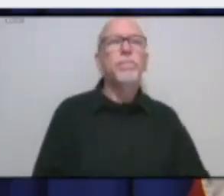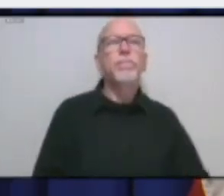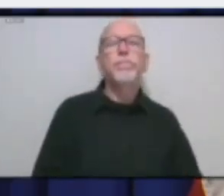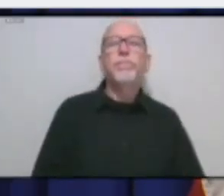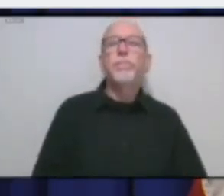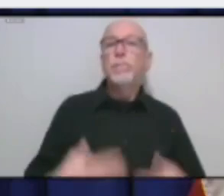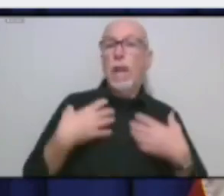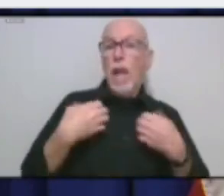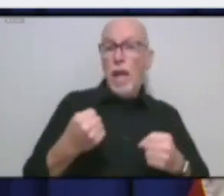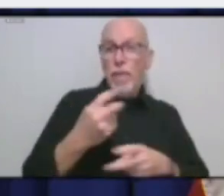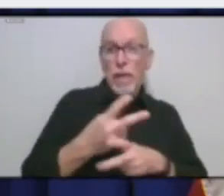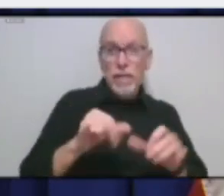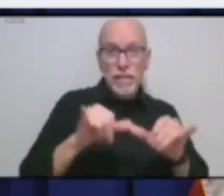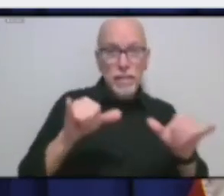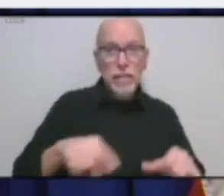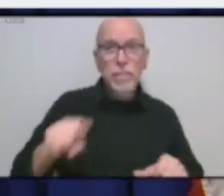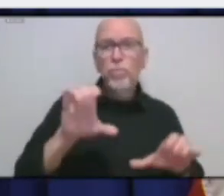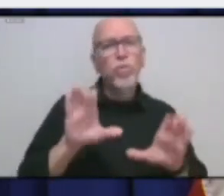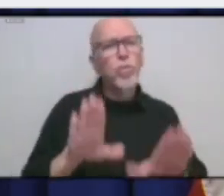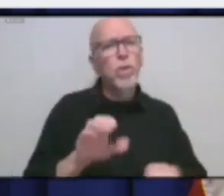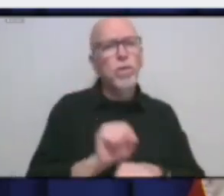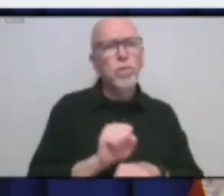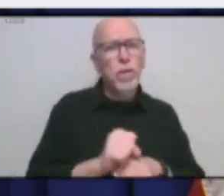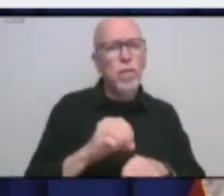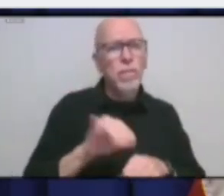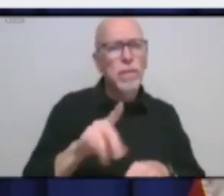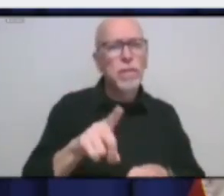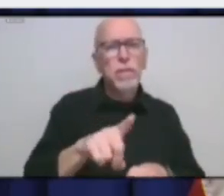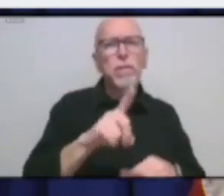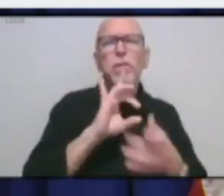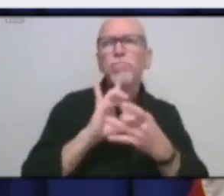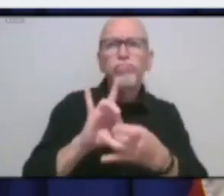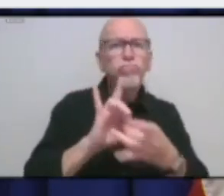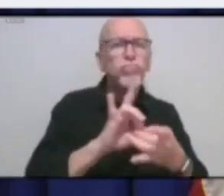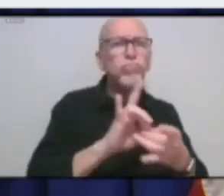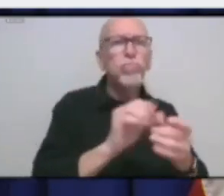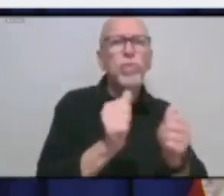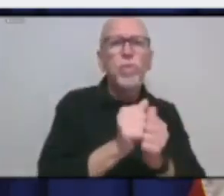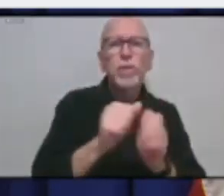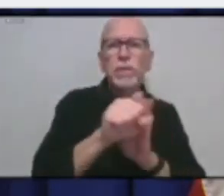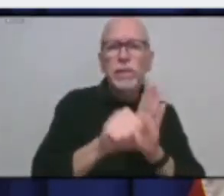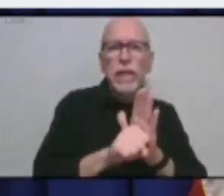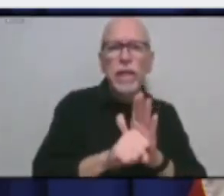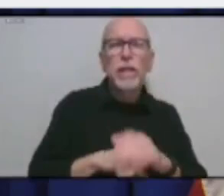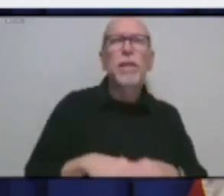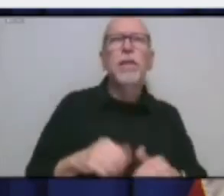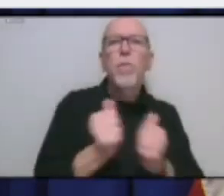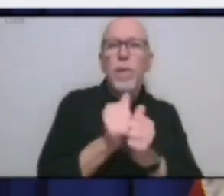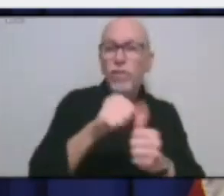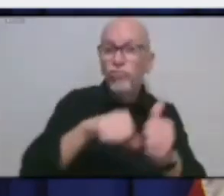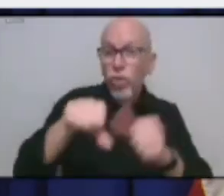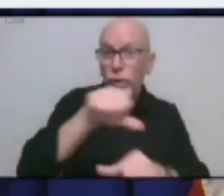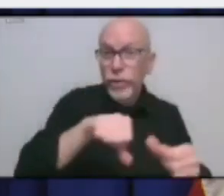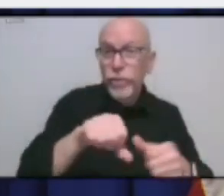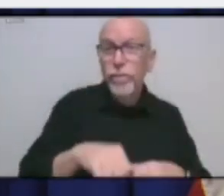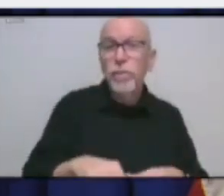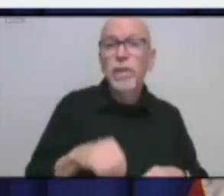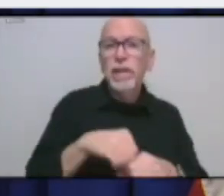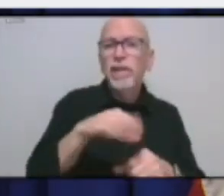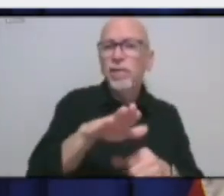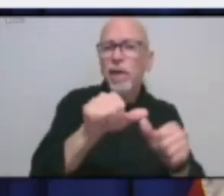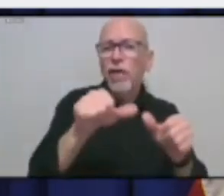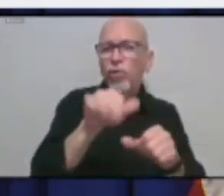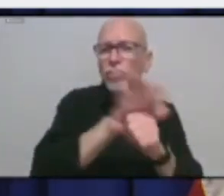an amazing job across the state of Indiana. They are partnering and collaborating with the state and with each other within their regions. And